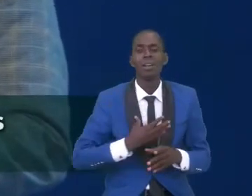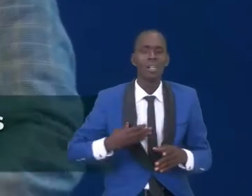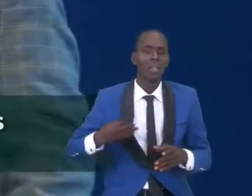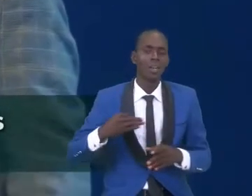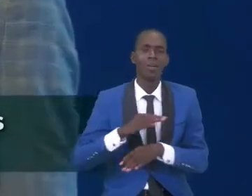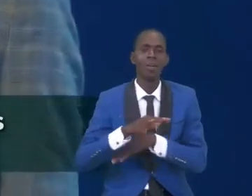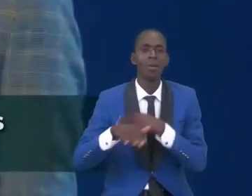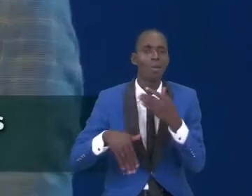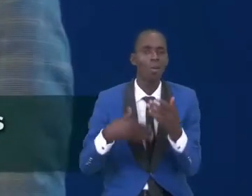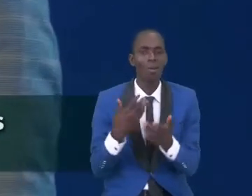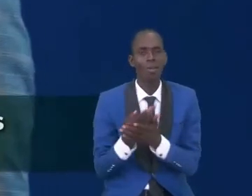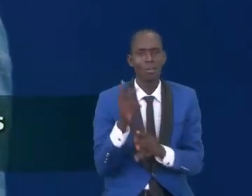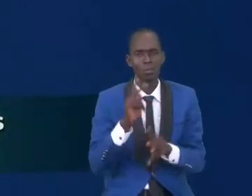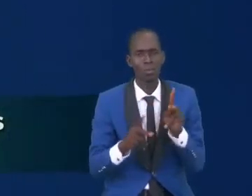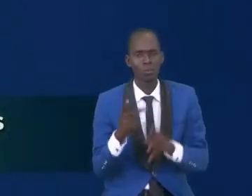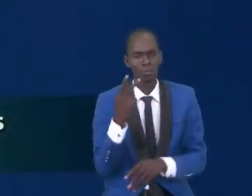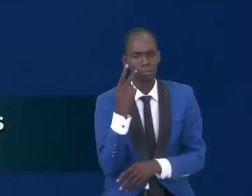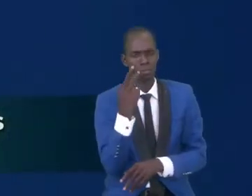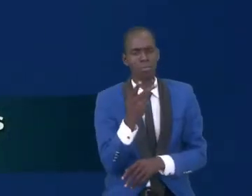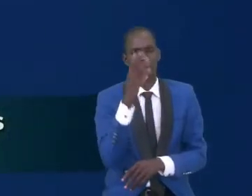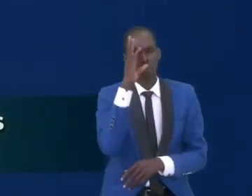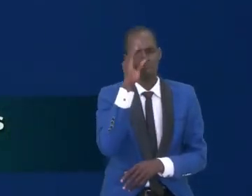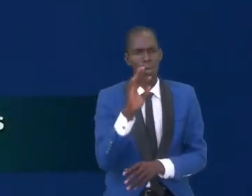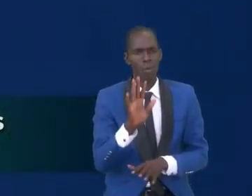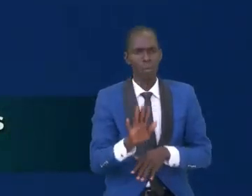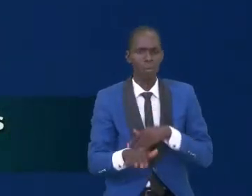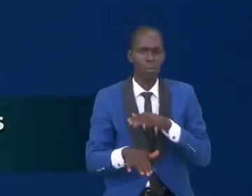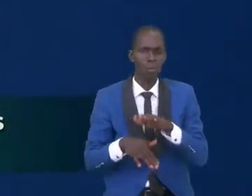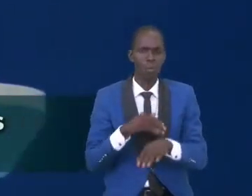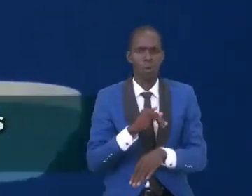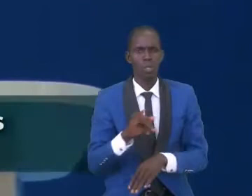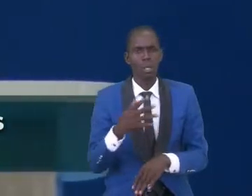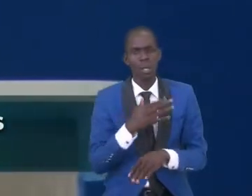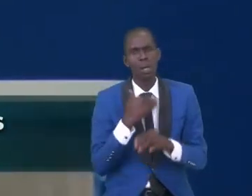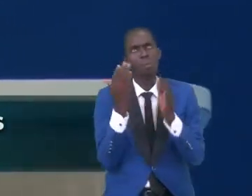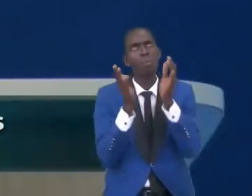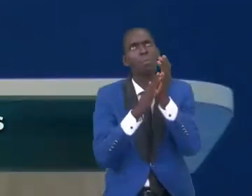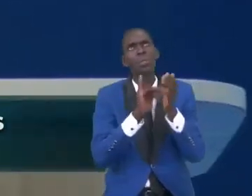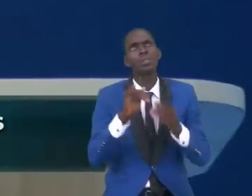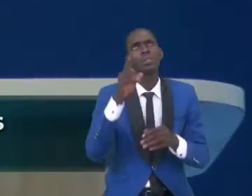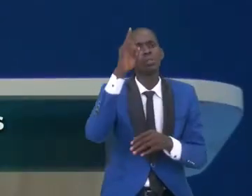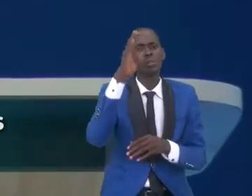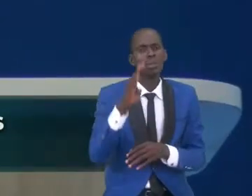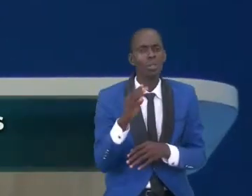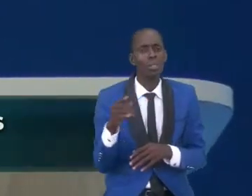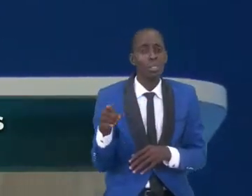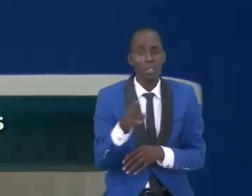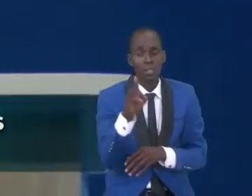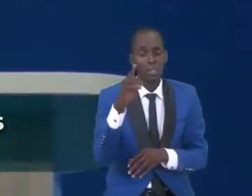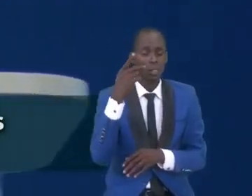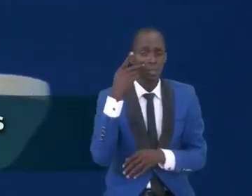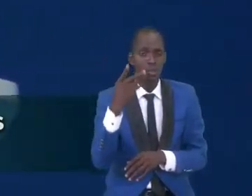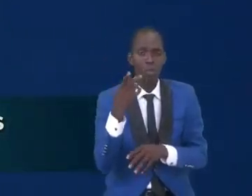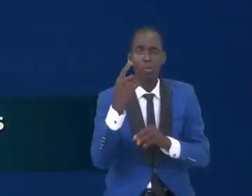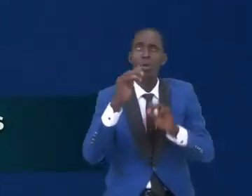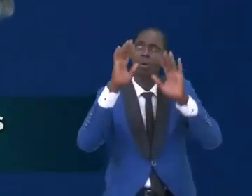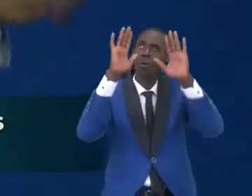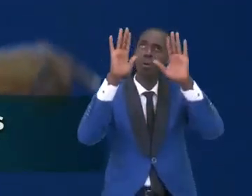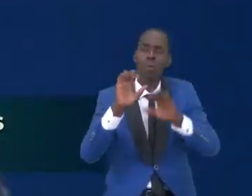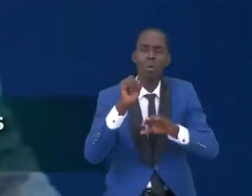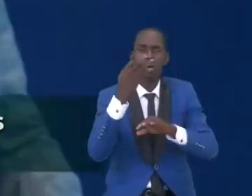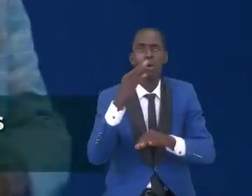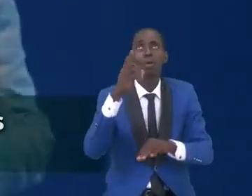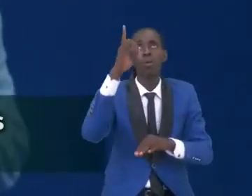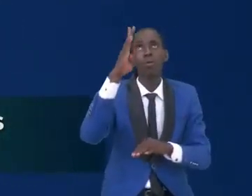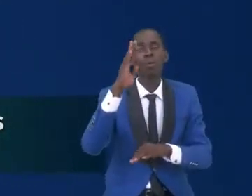verse 9, and the people saw him walking and praising God. They saw the wonder of God upon